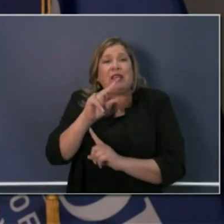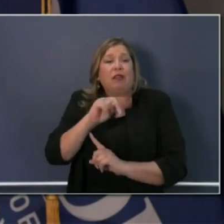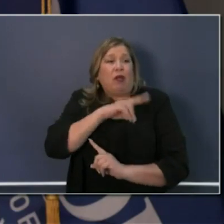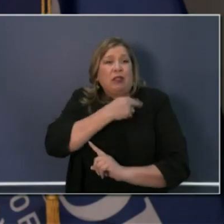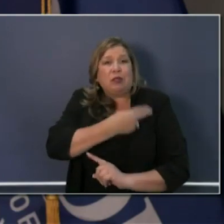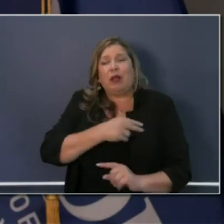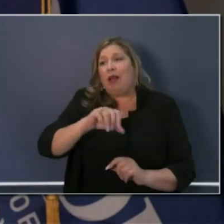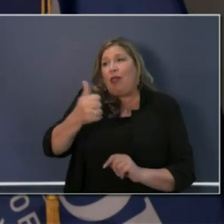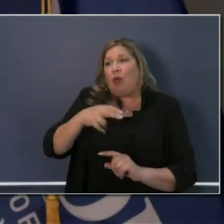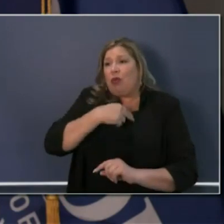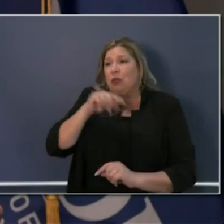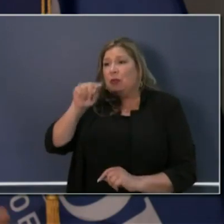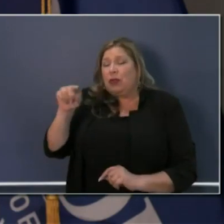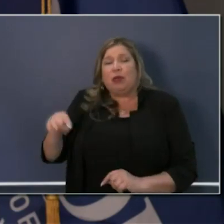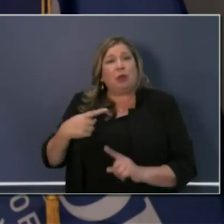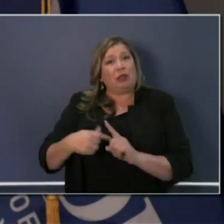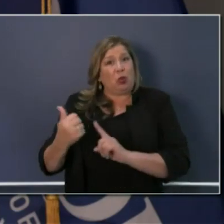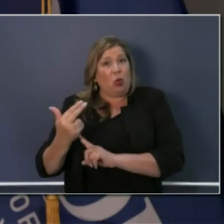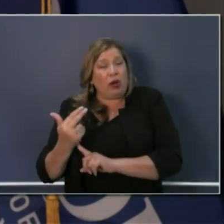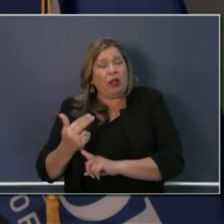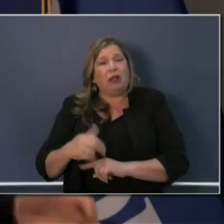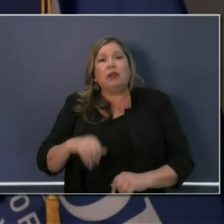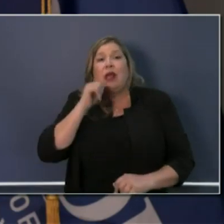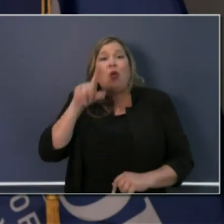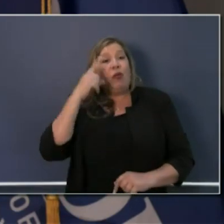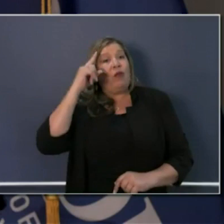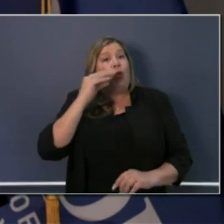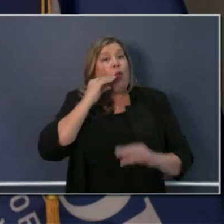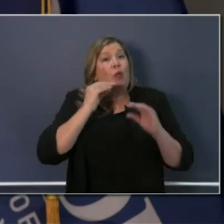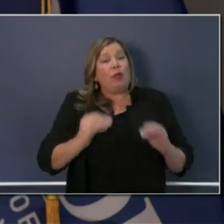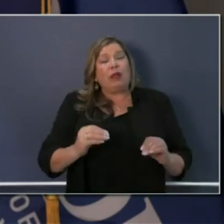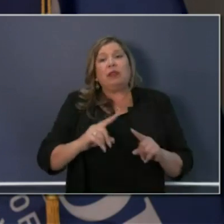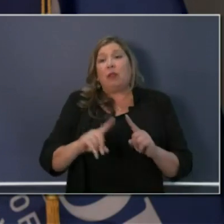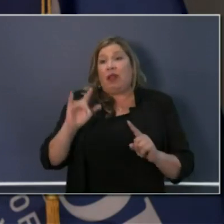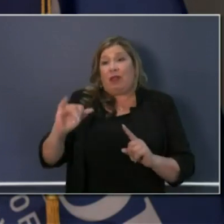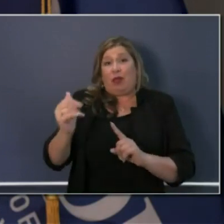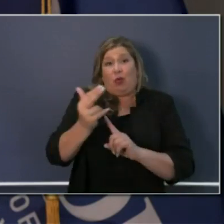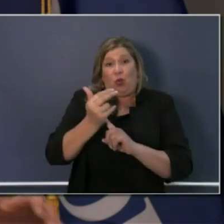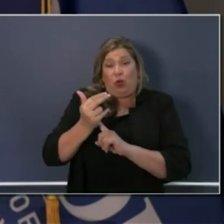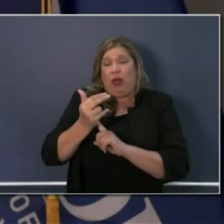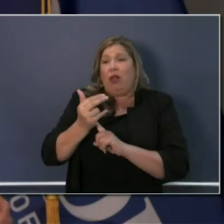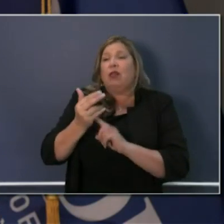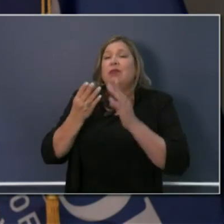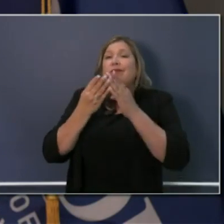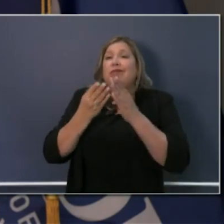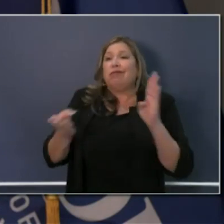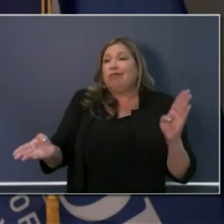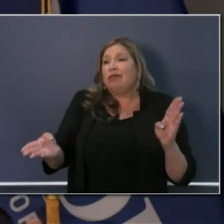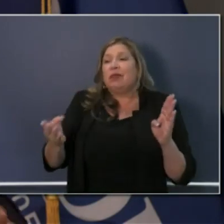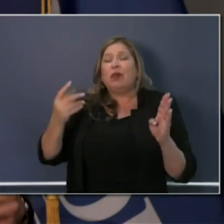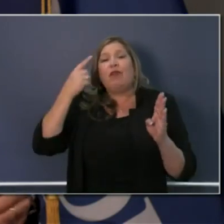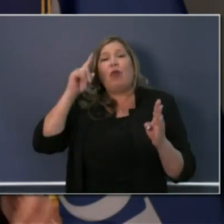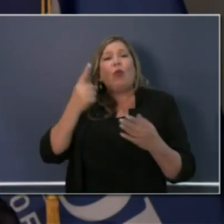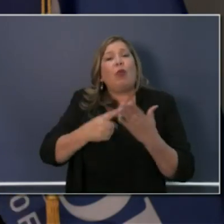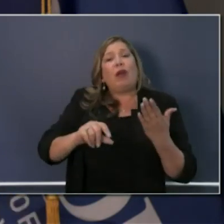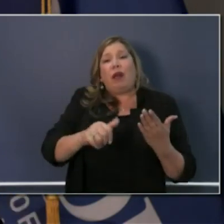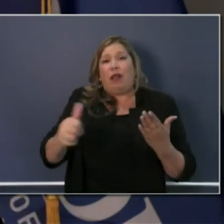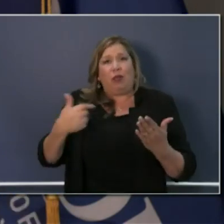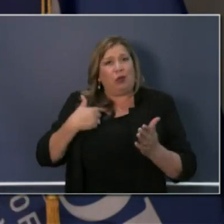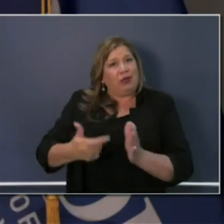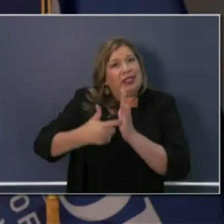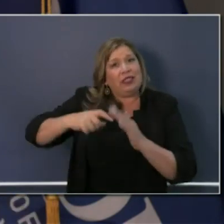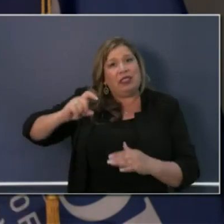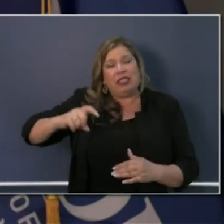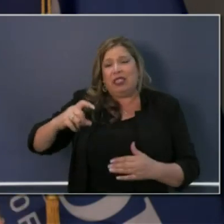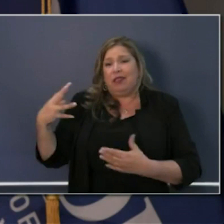online, not just for homeless, but also the hotels that will also be part of a broader portfolio of needs to help us with our hospital